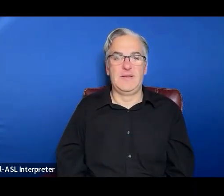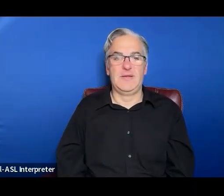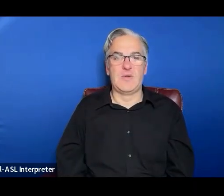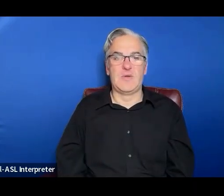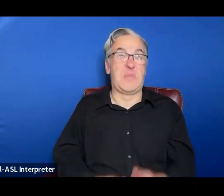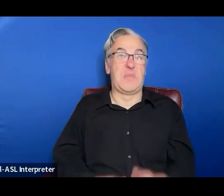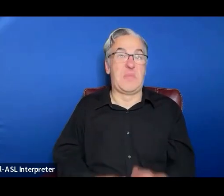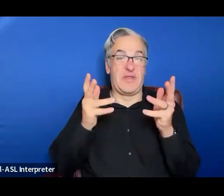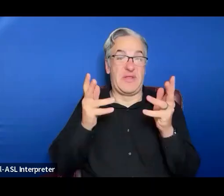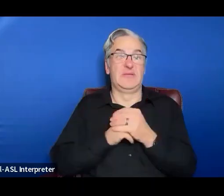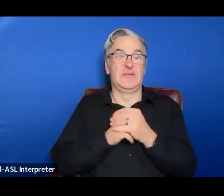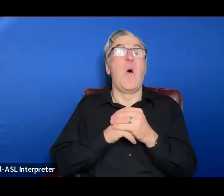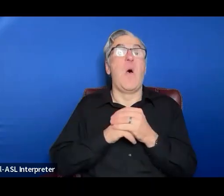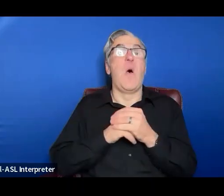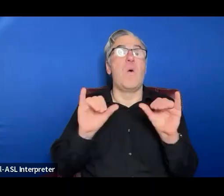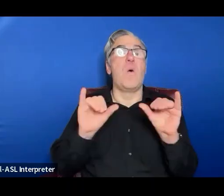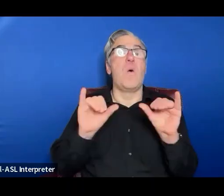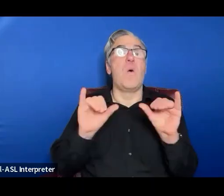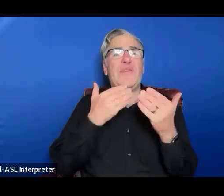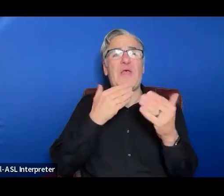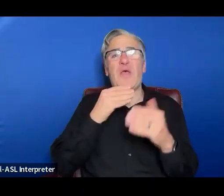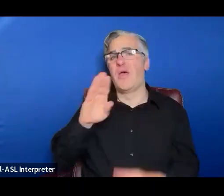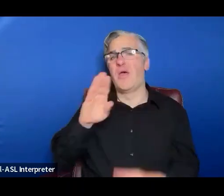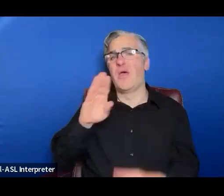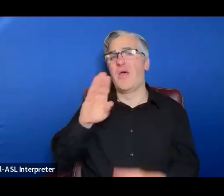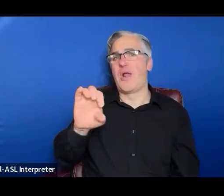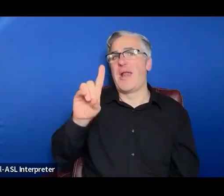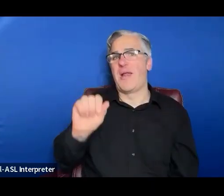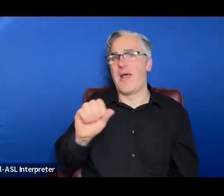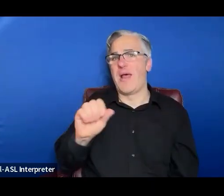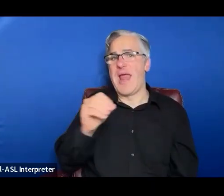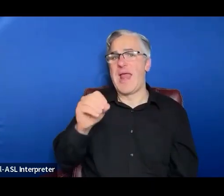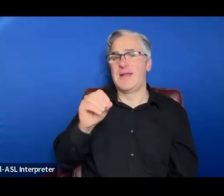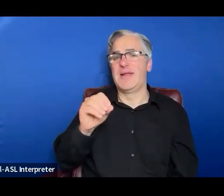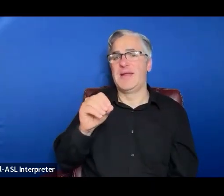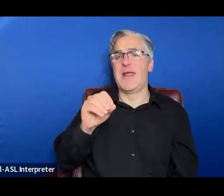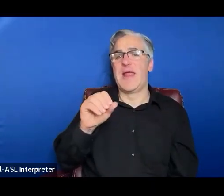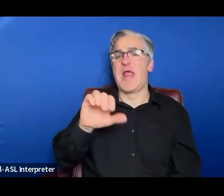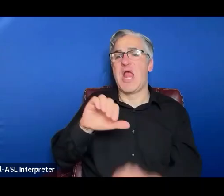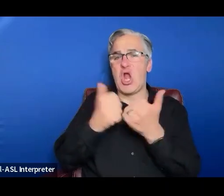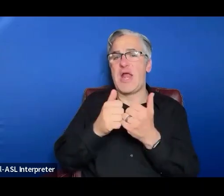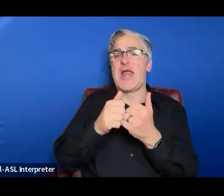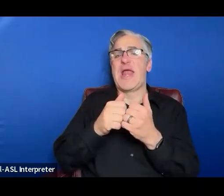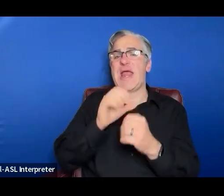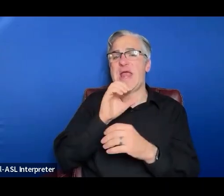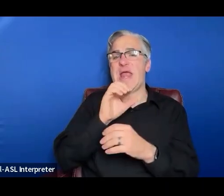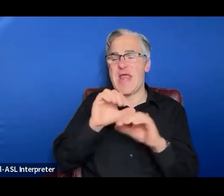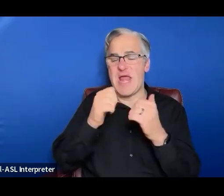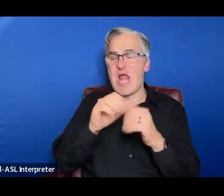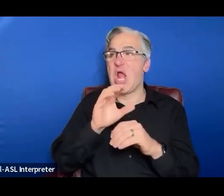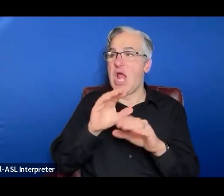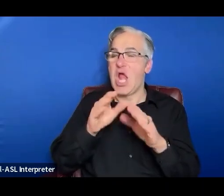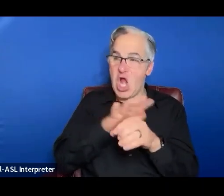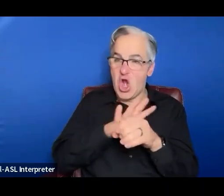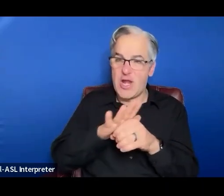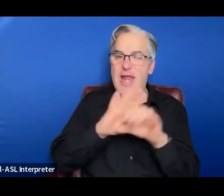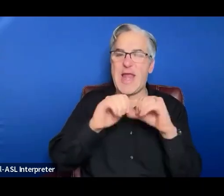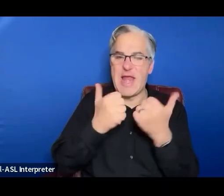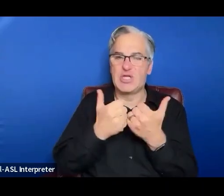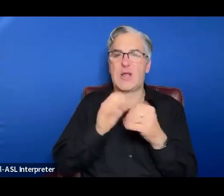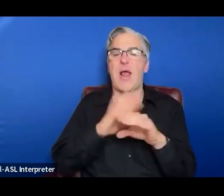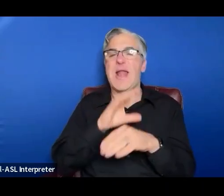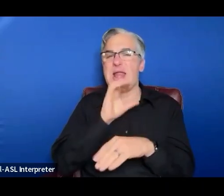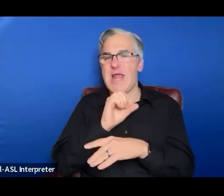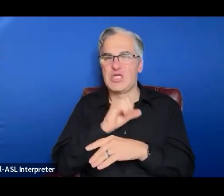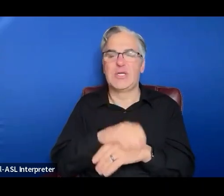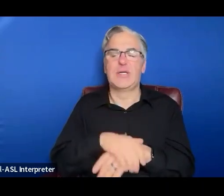or maybe that's it. Oh, also thanks to Brenda and Arrowhead Area Agency, and to our funders that help us do these things,